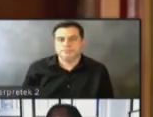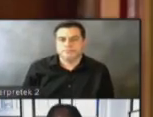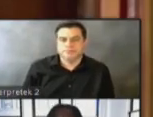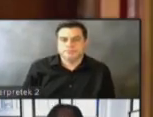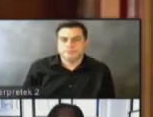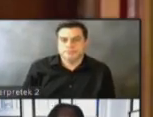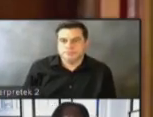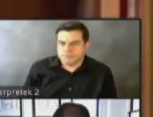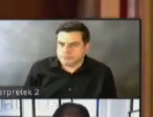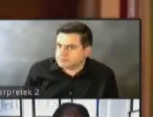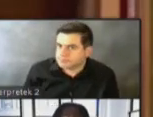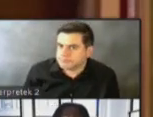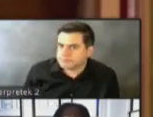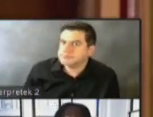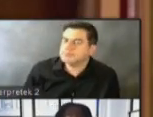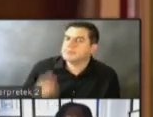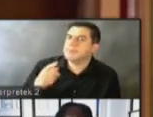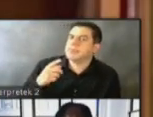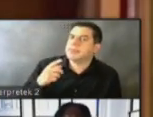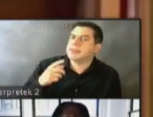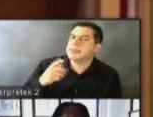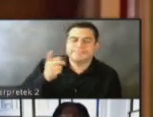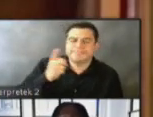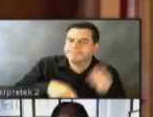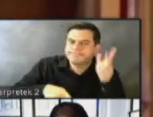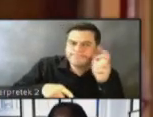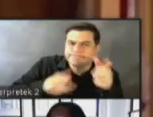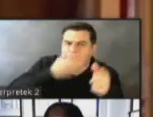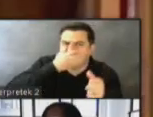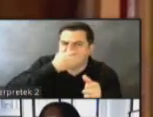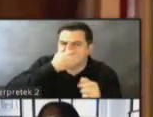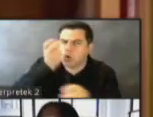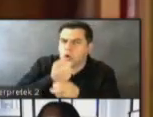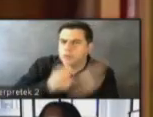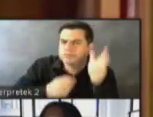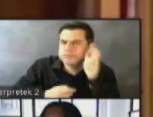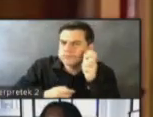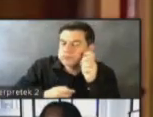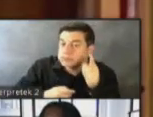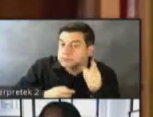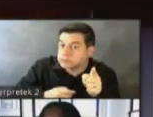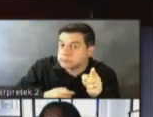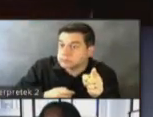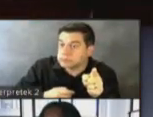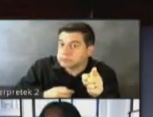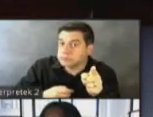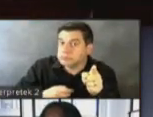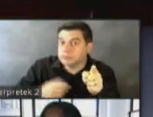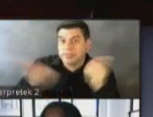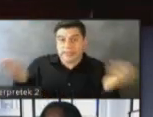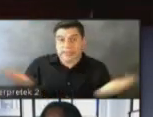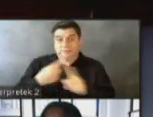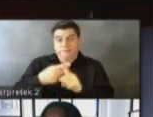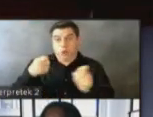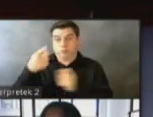I think what we have here from the Florida Housing Coalition is a